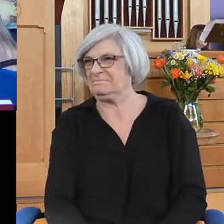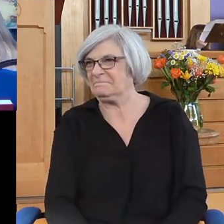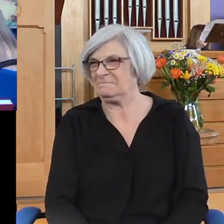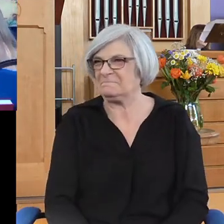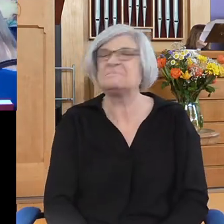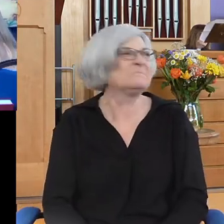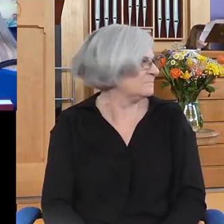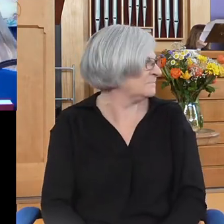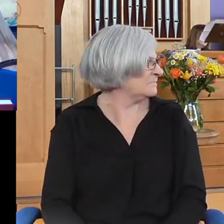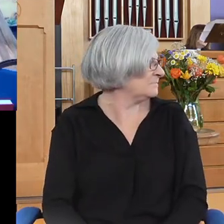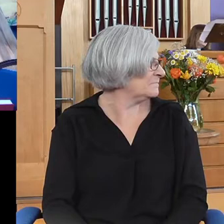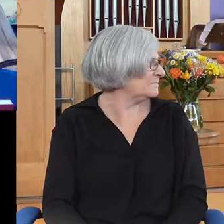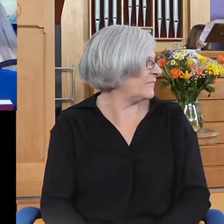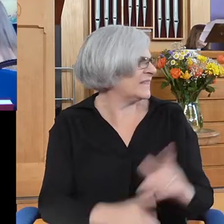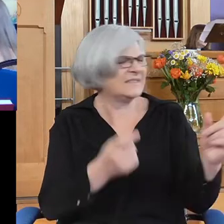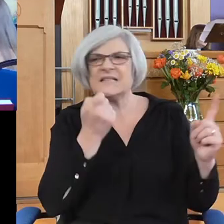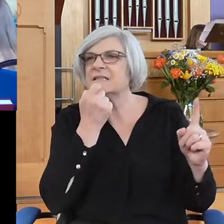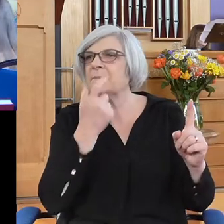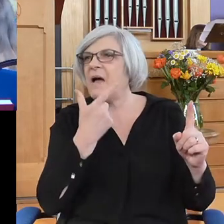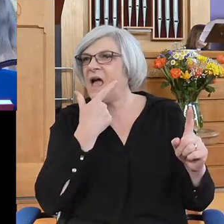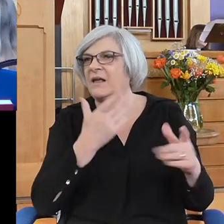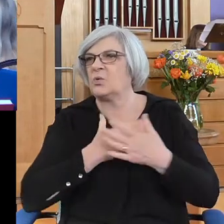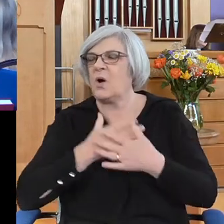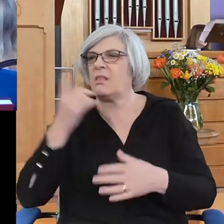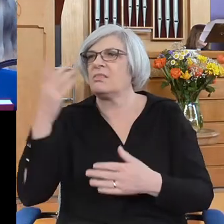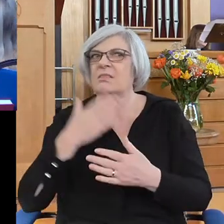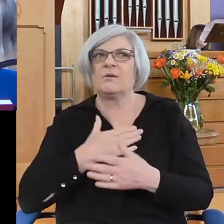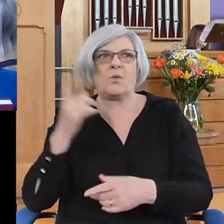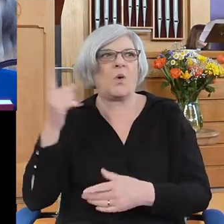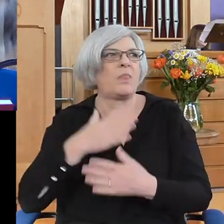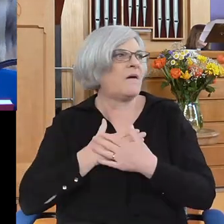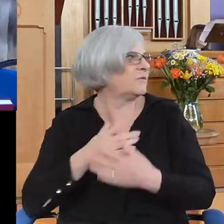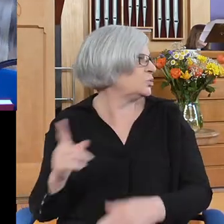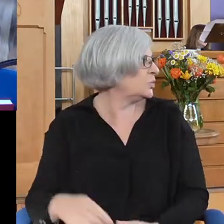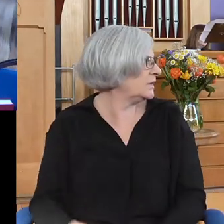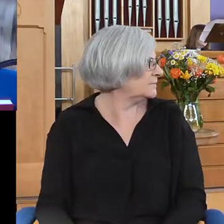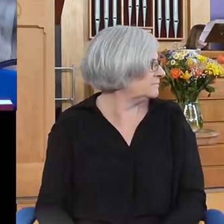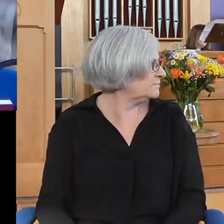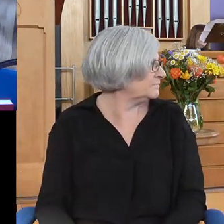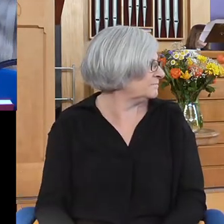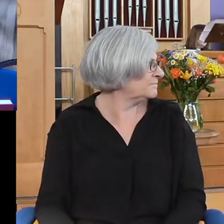Yours says, "Smile, God loves you." Thank you. There? No.